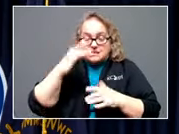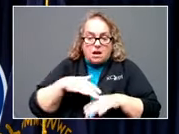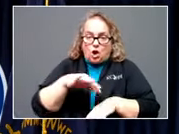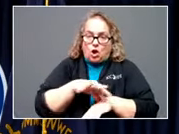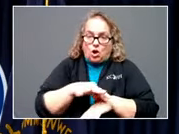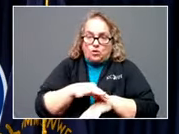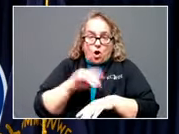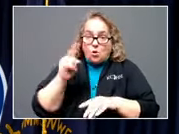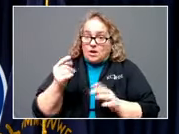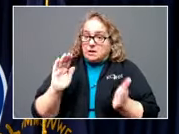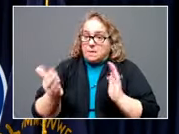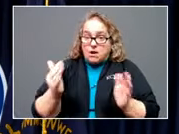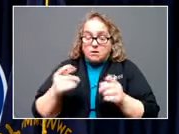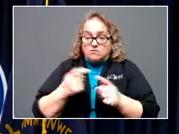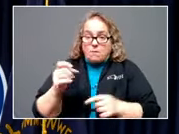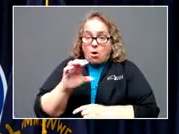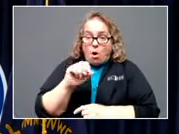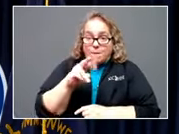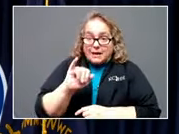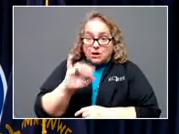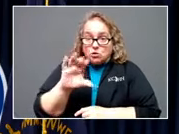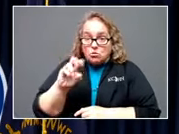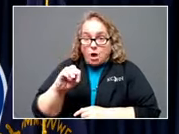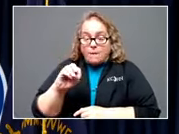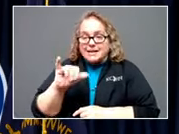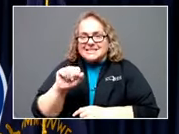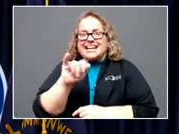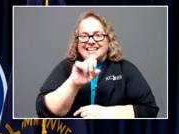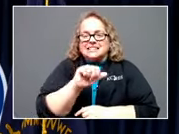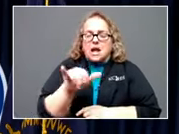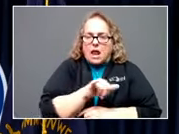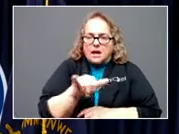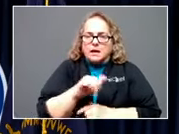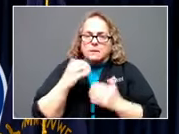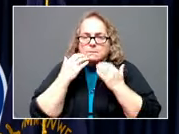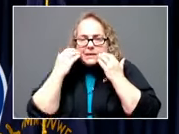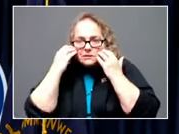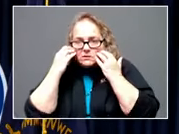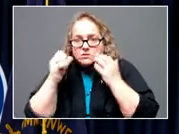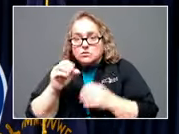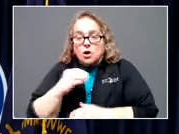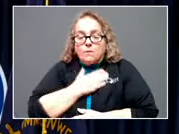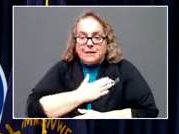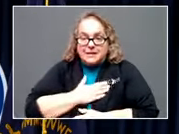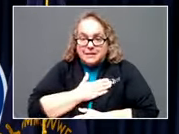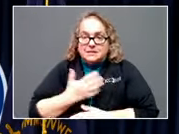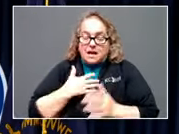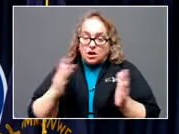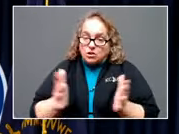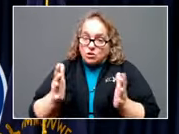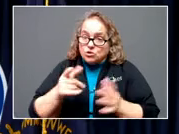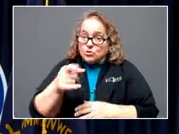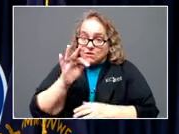seems even remotely apropos is that it's like measles. So folks, I urge you, if you're running a school,